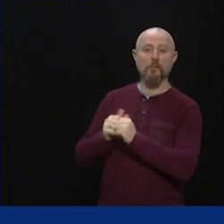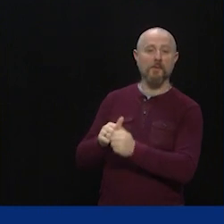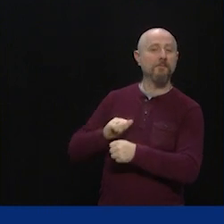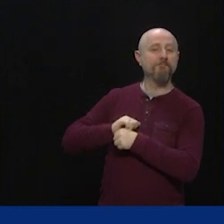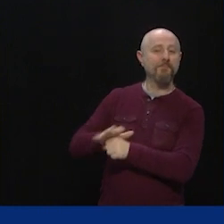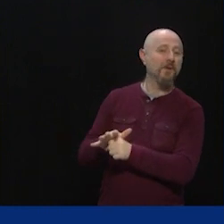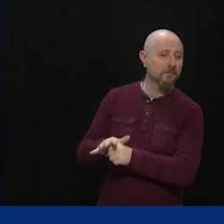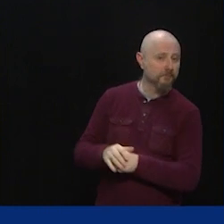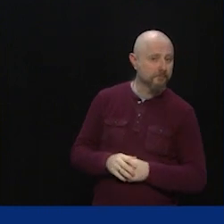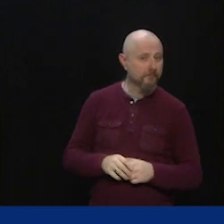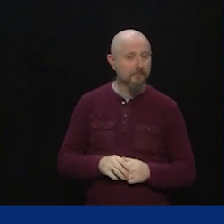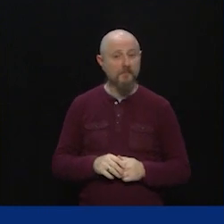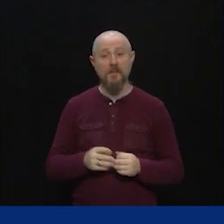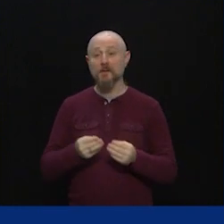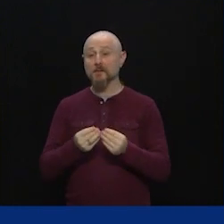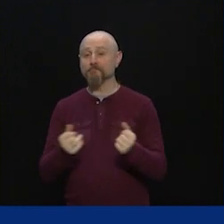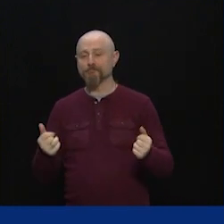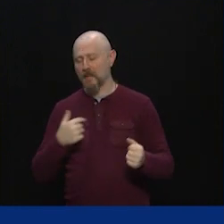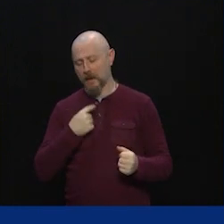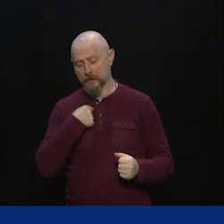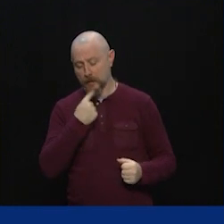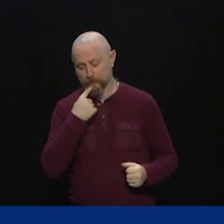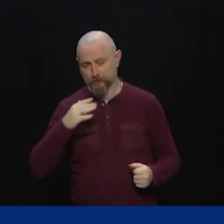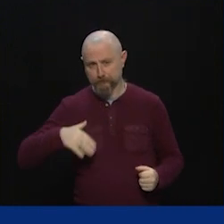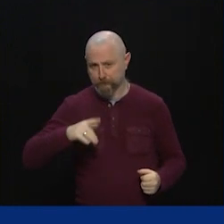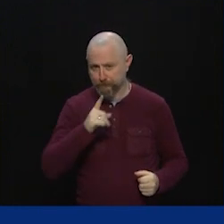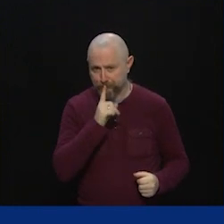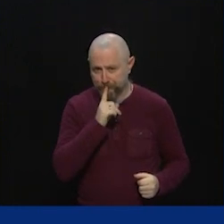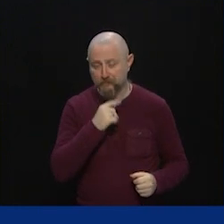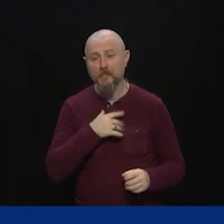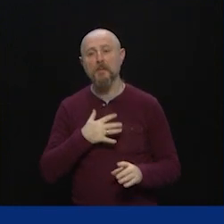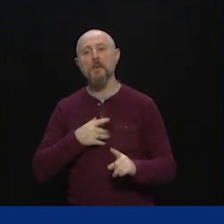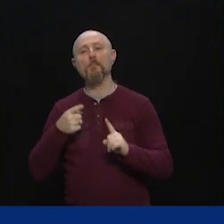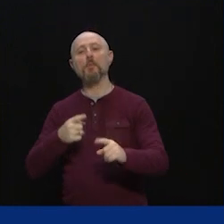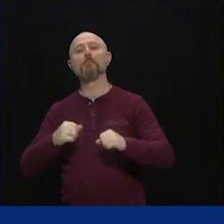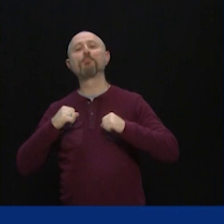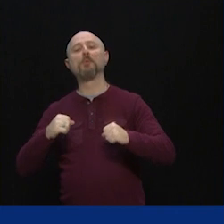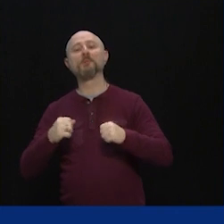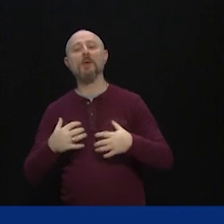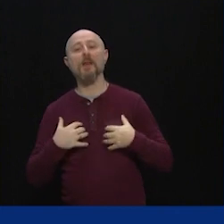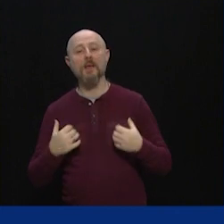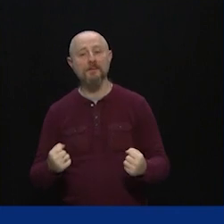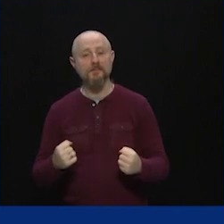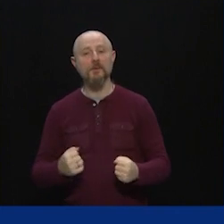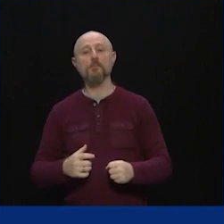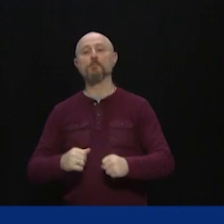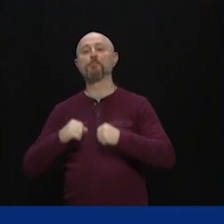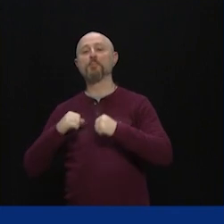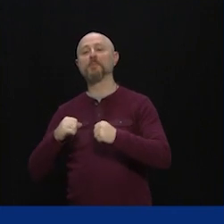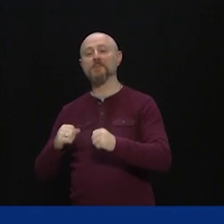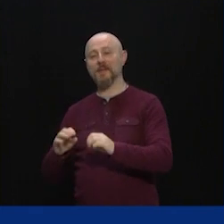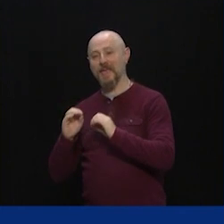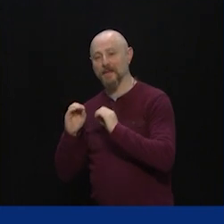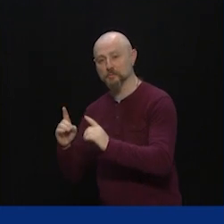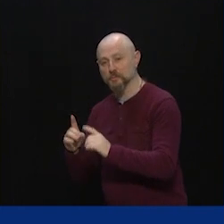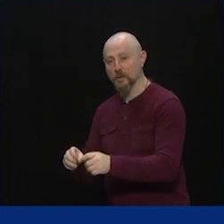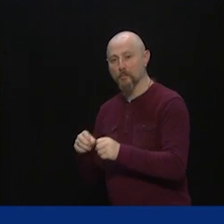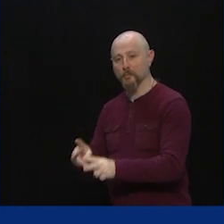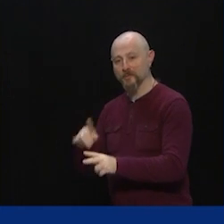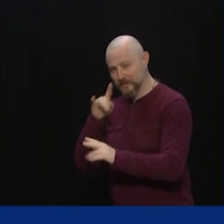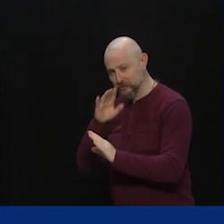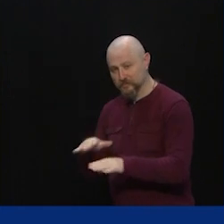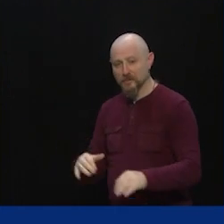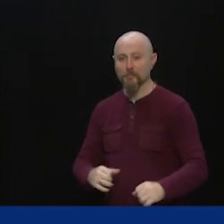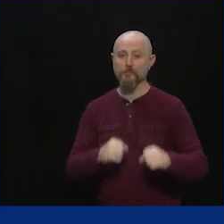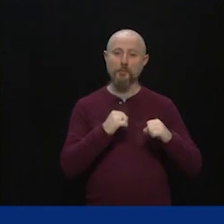it is the key thing. We're protecting the people's health, we're protecting the educational opportunities for our kids, we're protecting our businesses, and